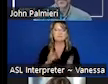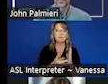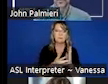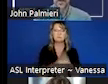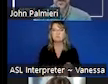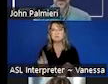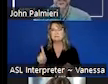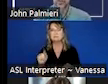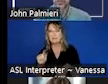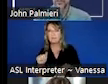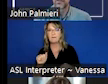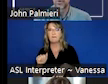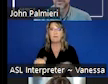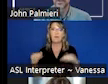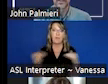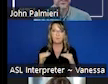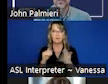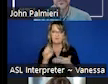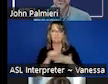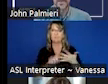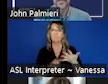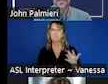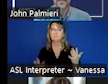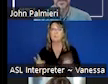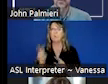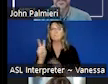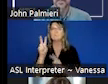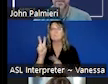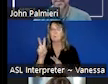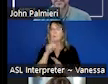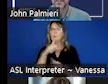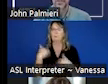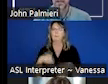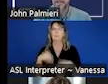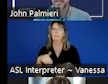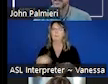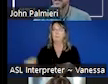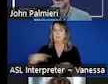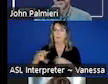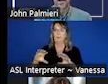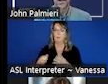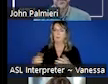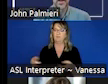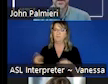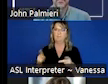the system. And so looking forward, there's just a tremendously impressive panel of folks coming,